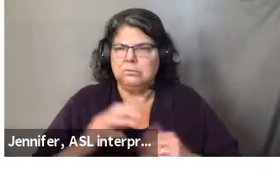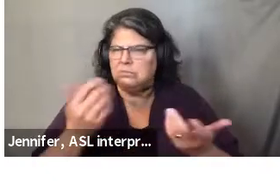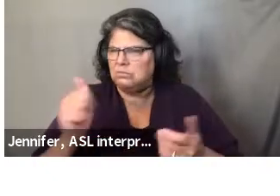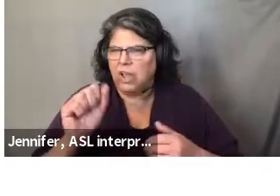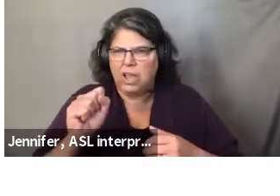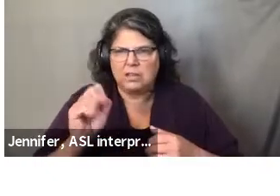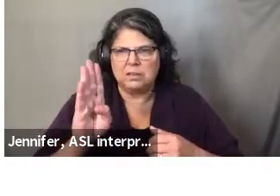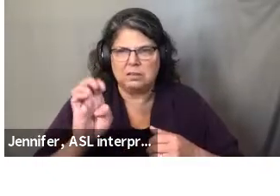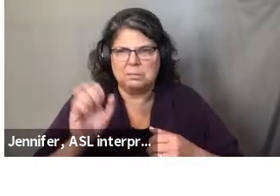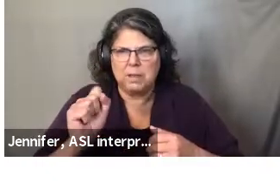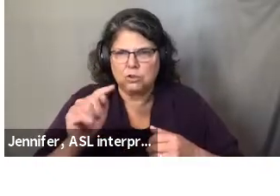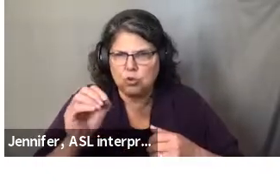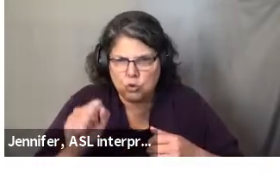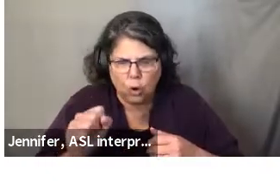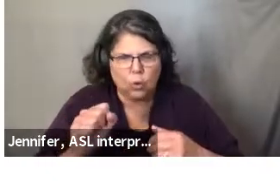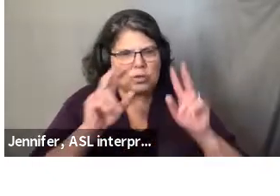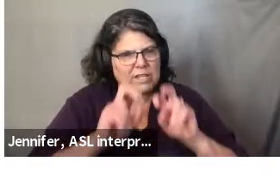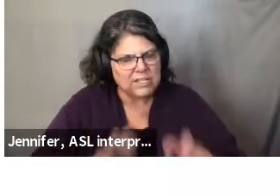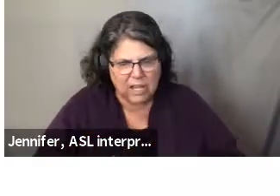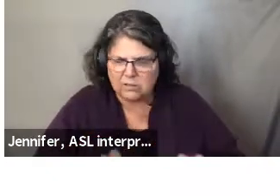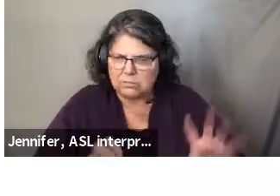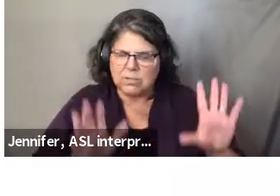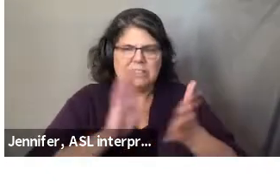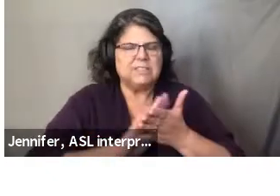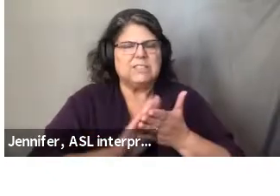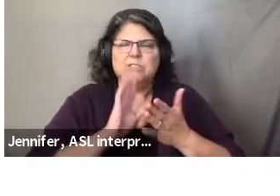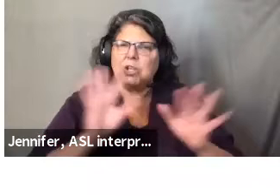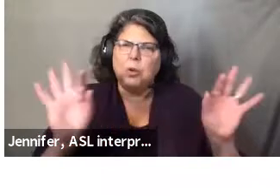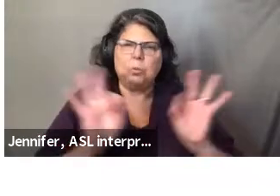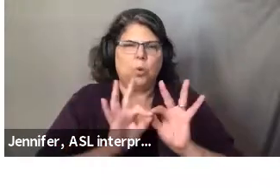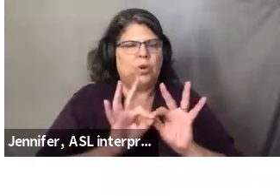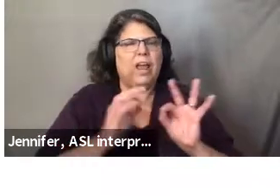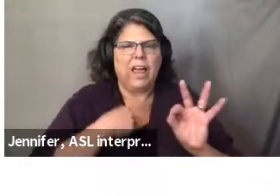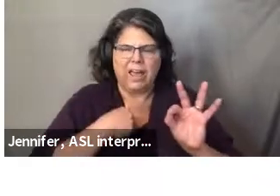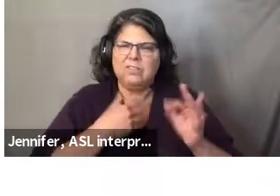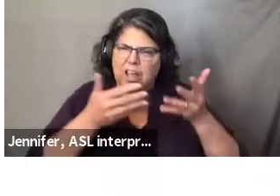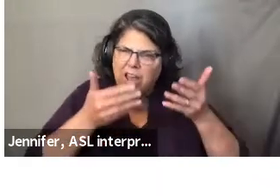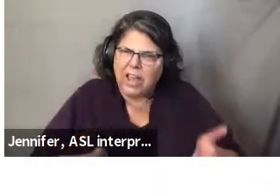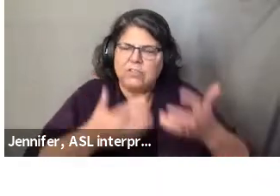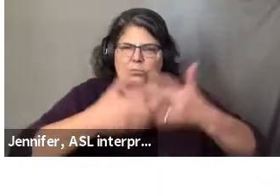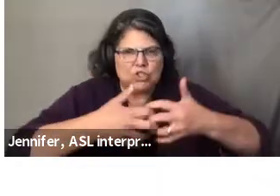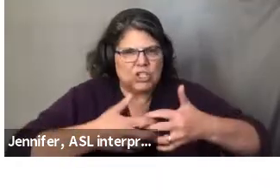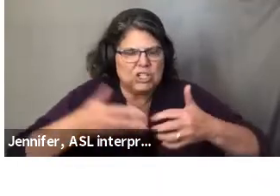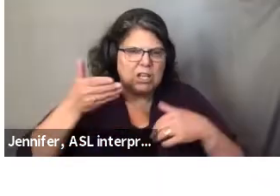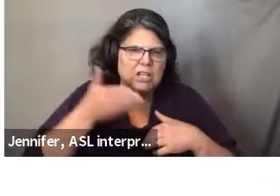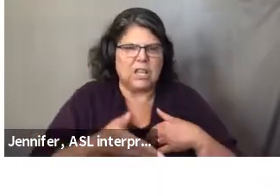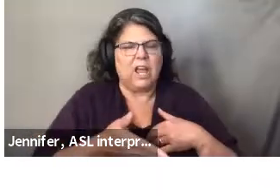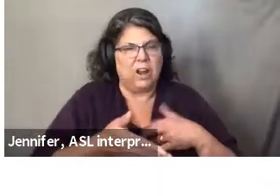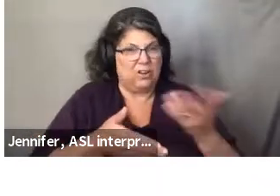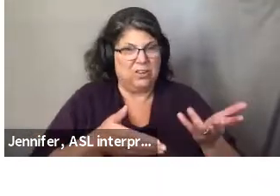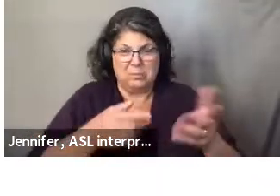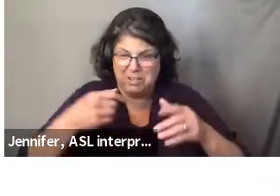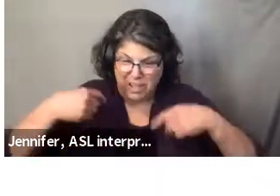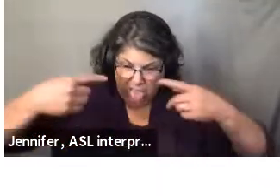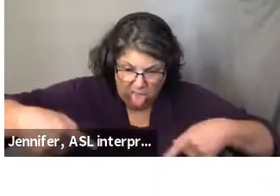and removal. And it's very important during the debris removal. We have heavy equipment in there that can possibly kick up a lot of